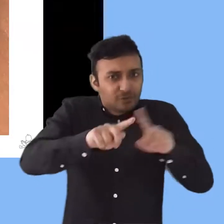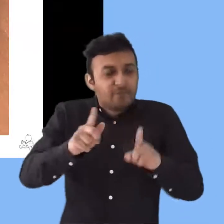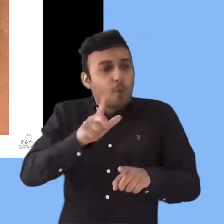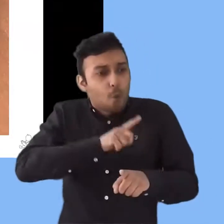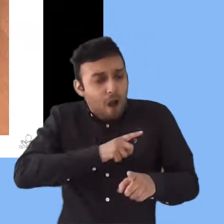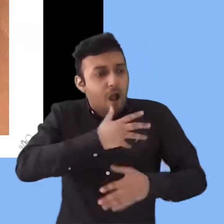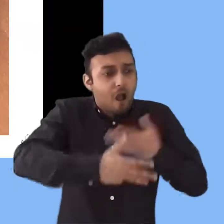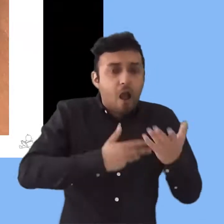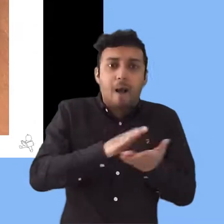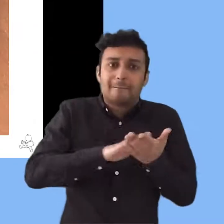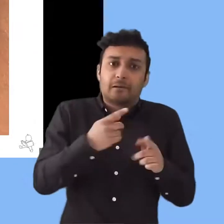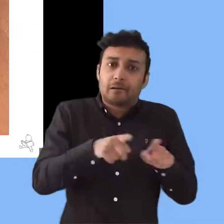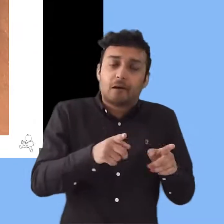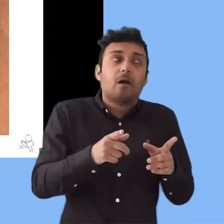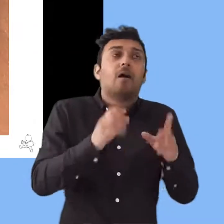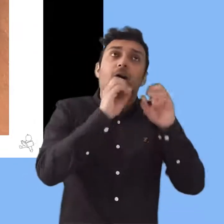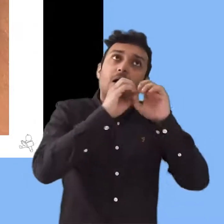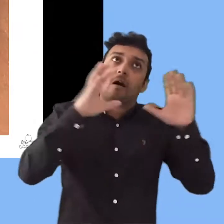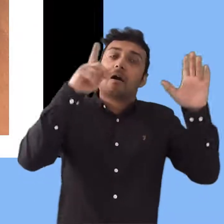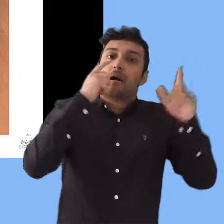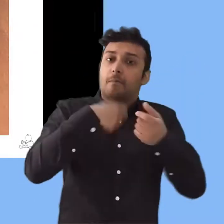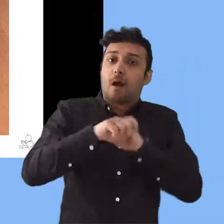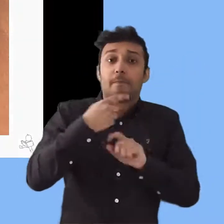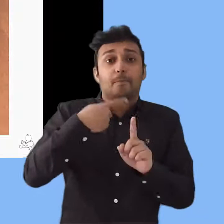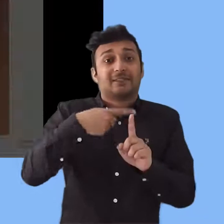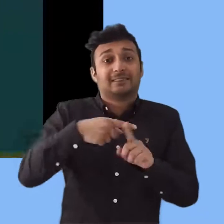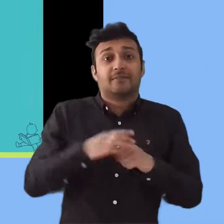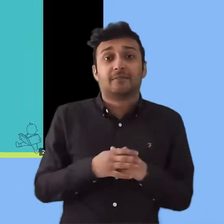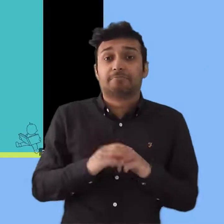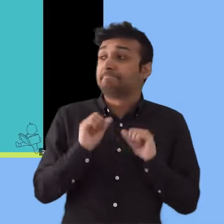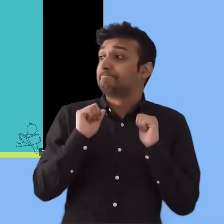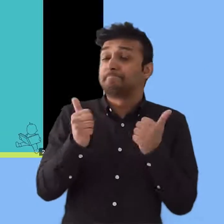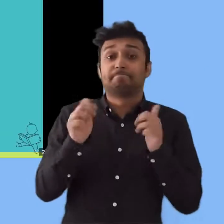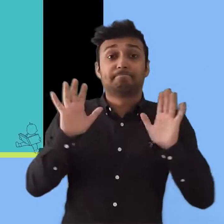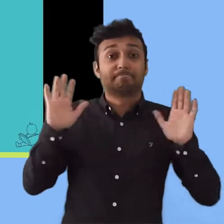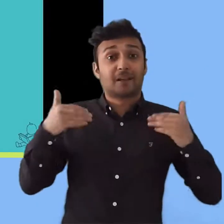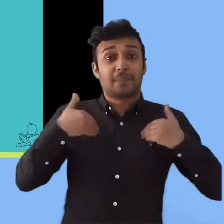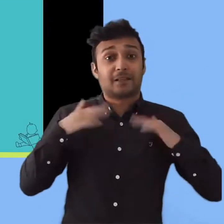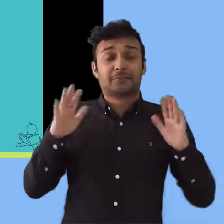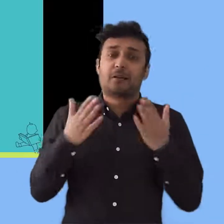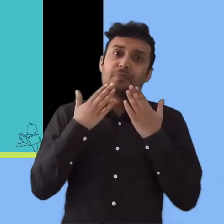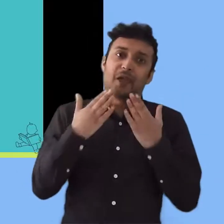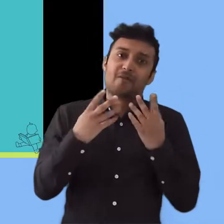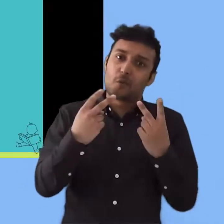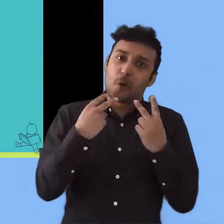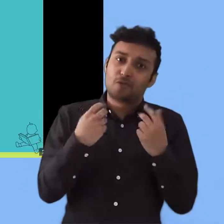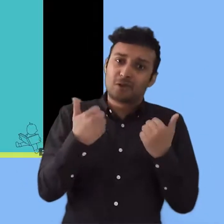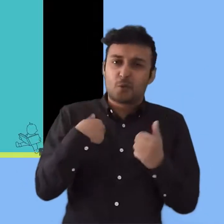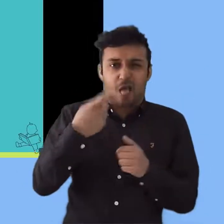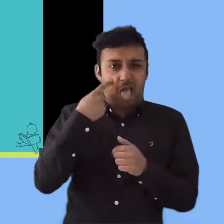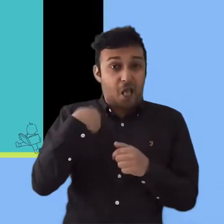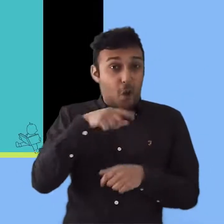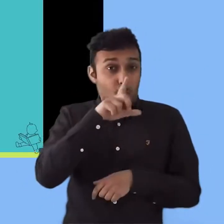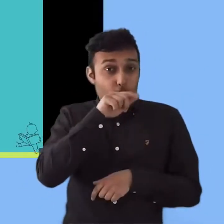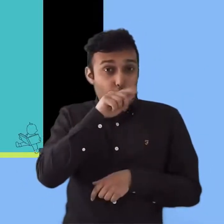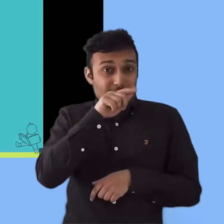positive representation as much as possible. Okay, that's me. Thank you very much for listening, and you can follow me on